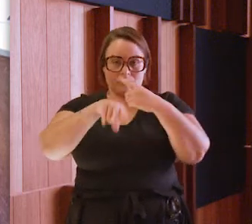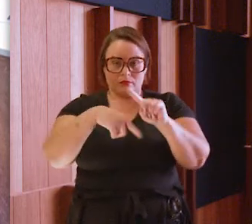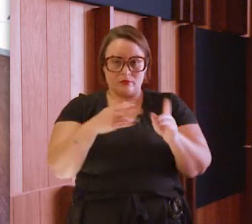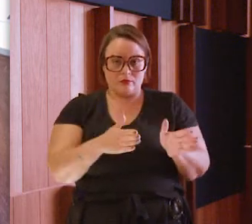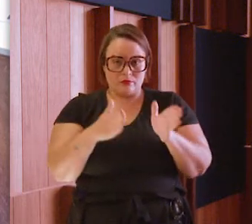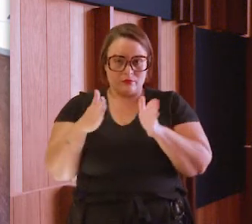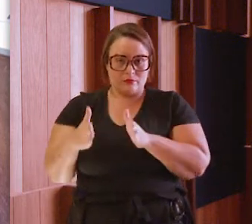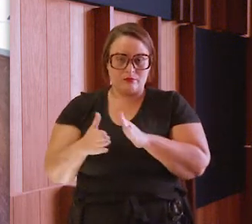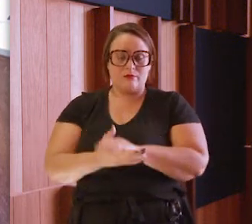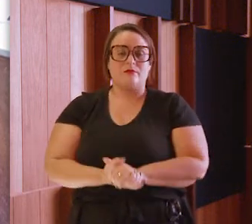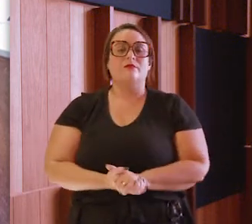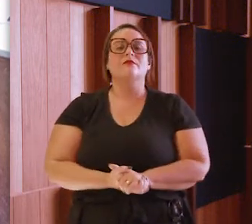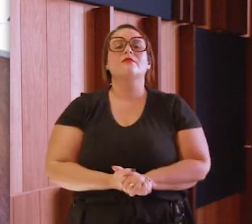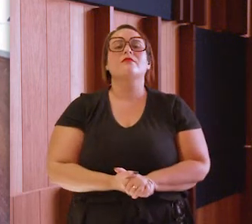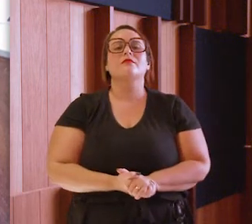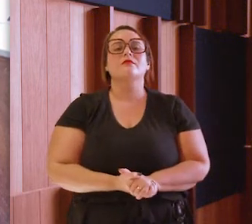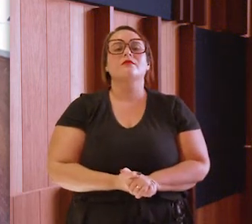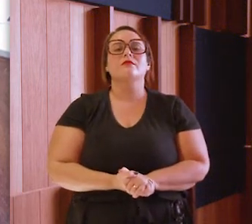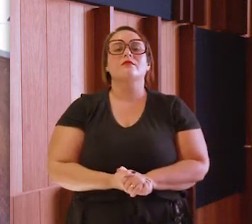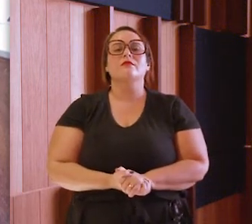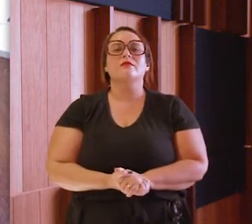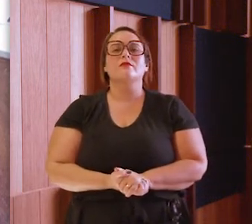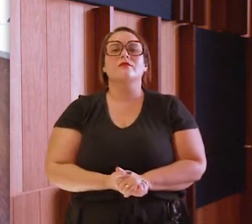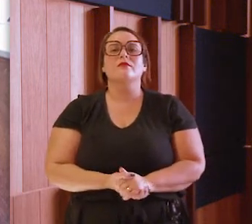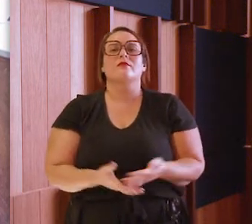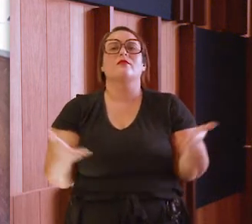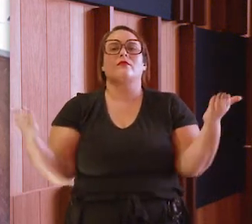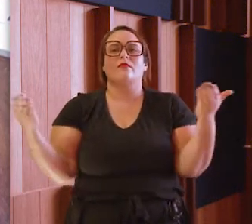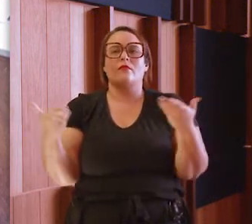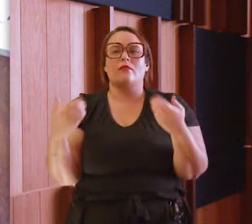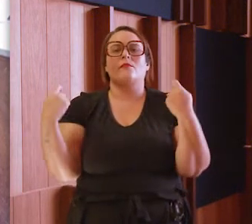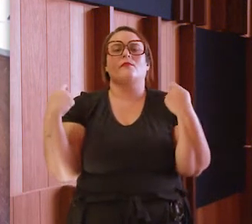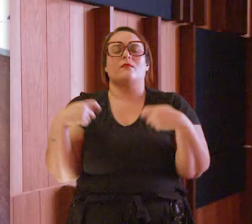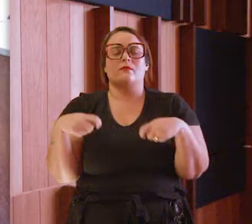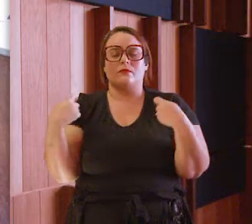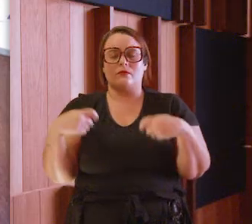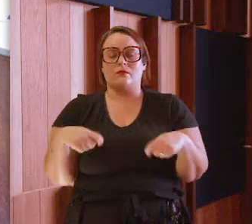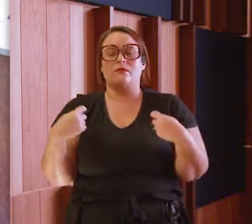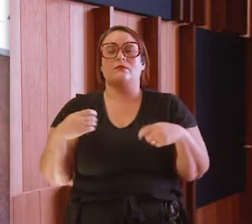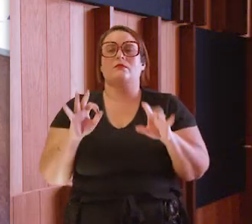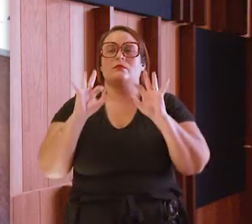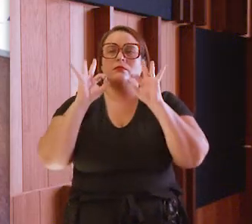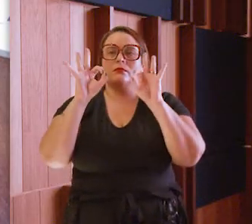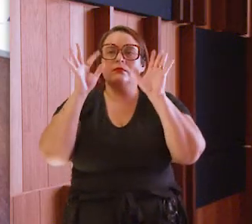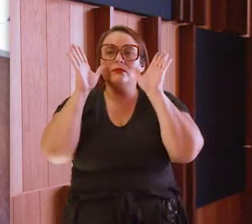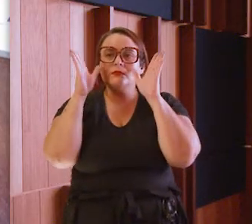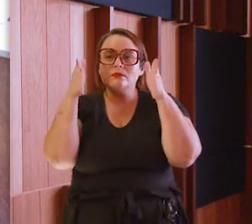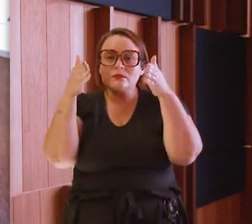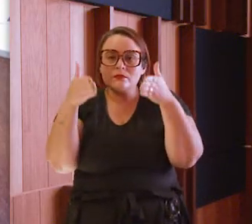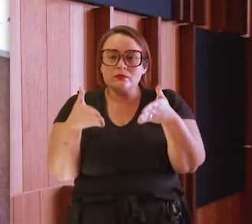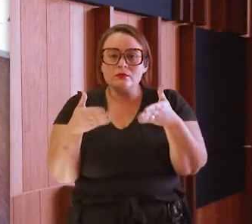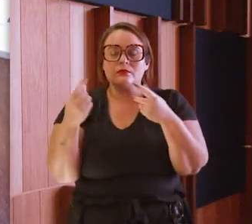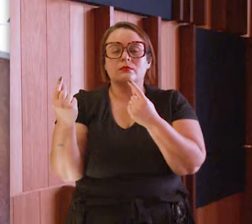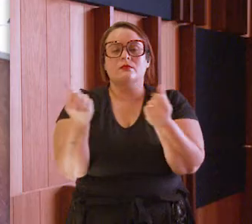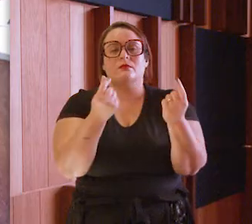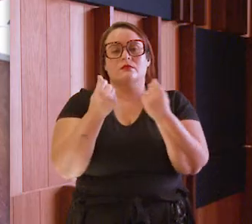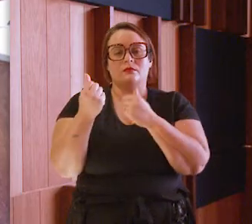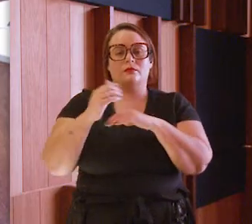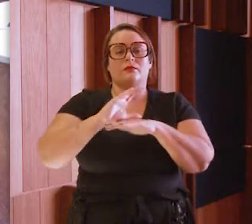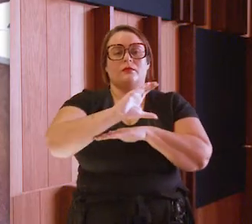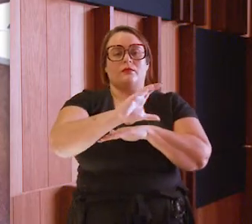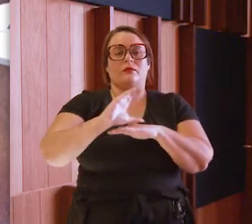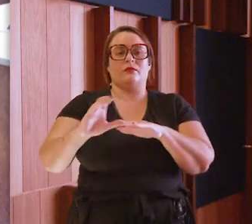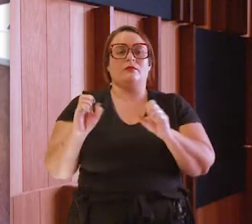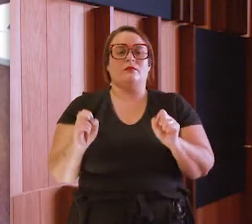radical need to focus on operational transfer pricing to really, truly minimize those things, those adjustments, and make sure